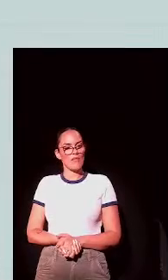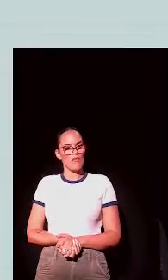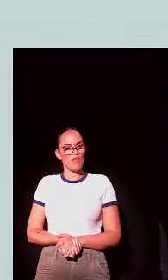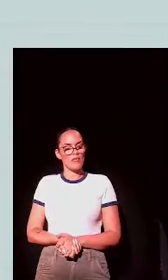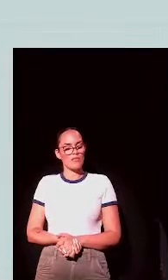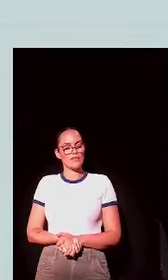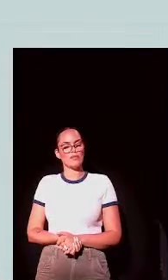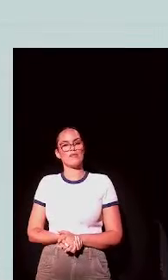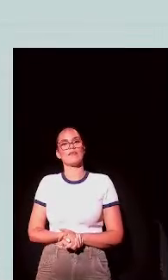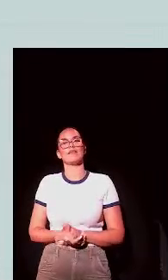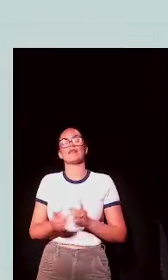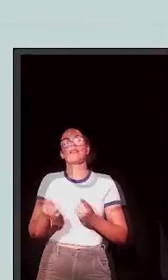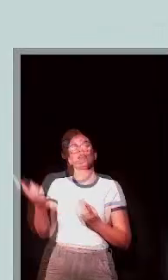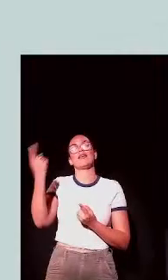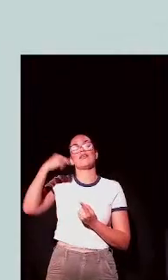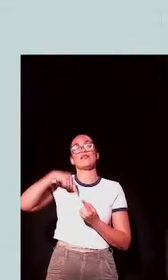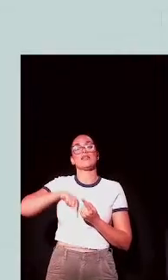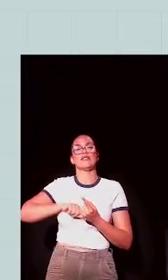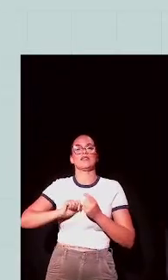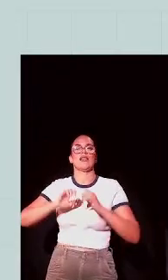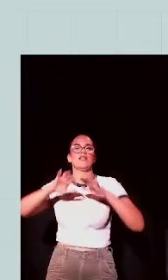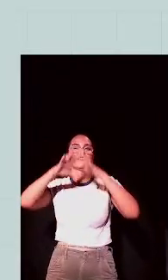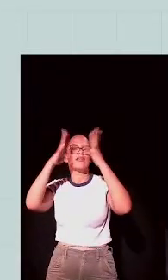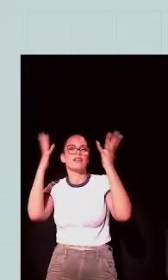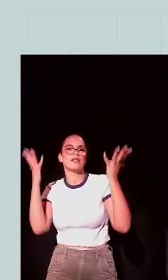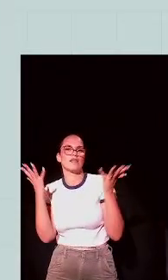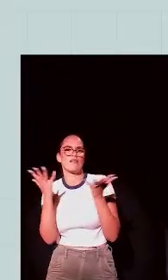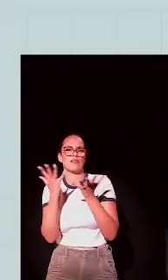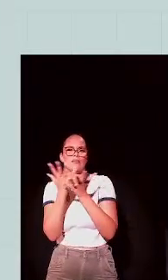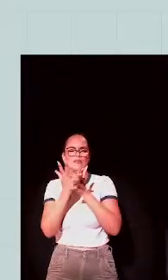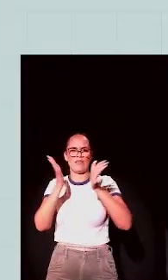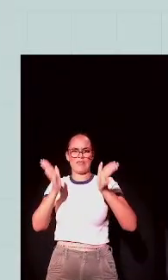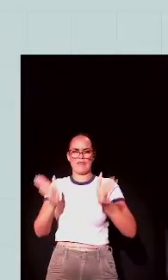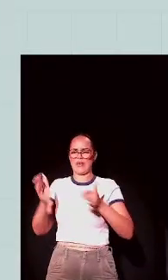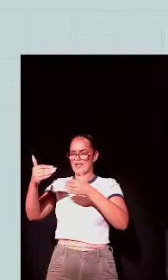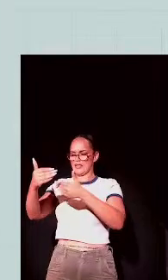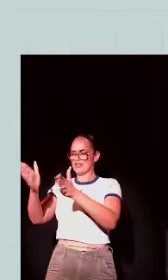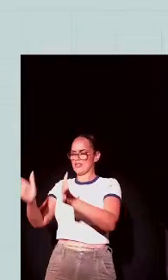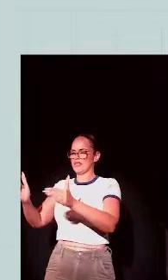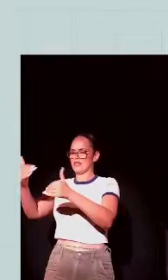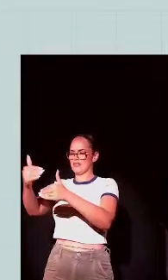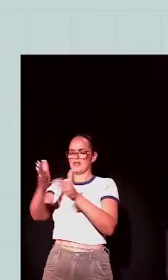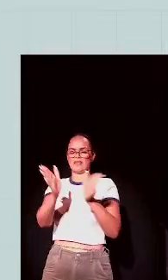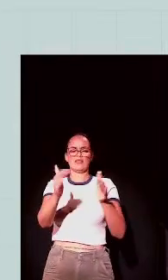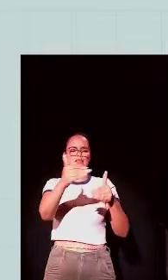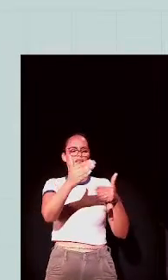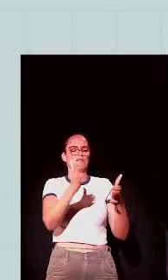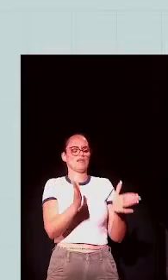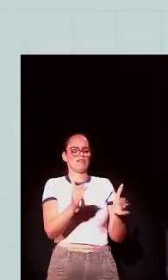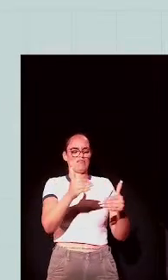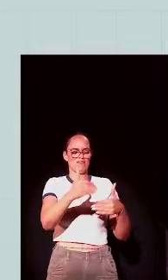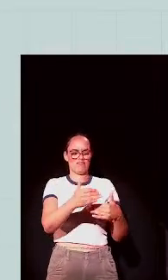To a world of boxes I can't